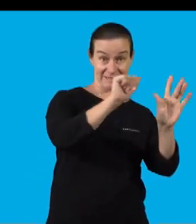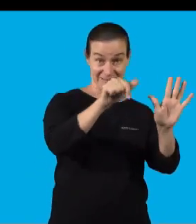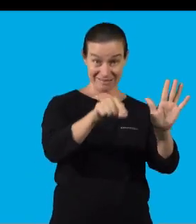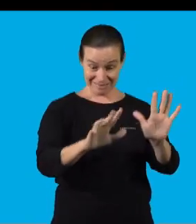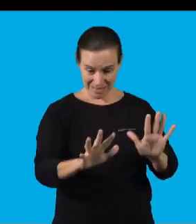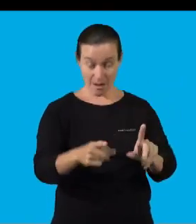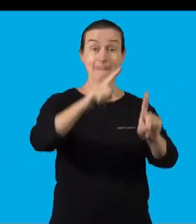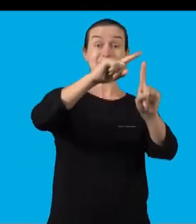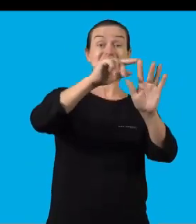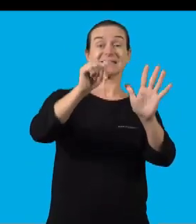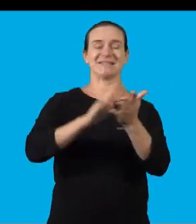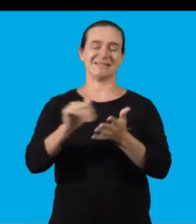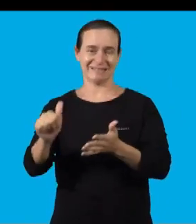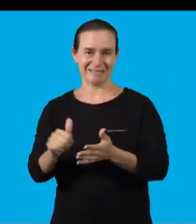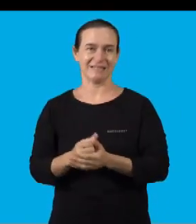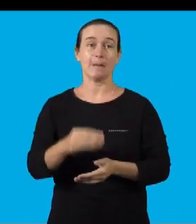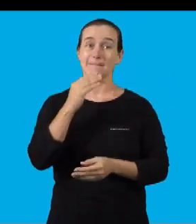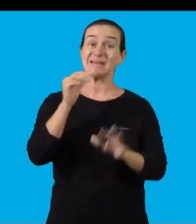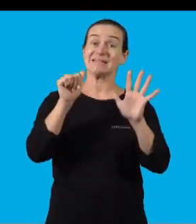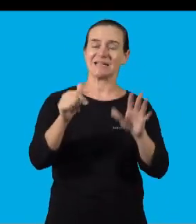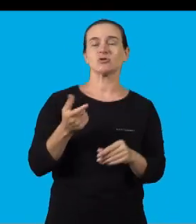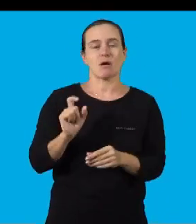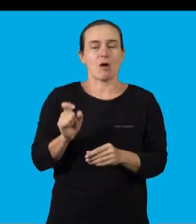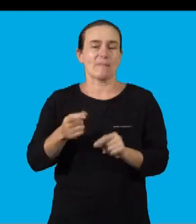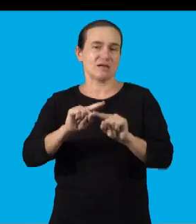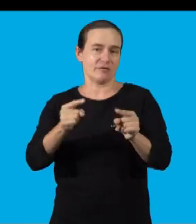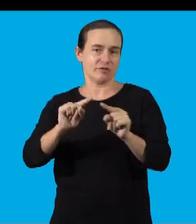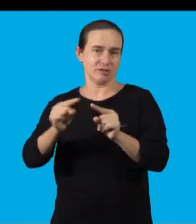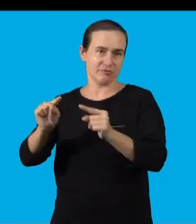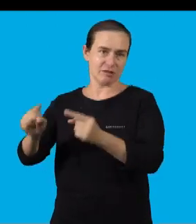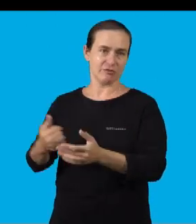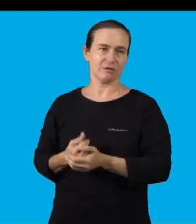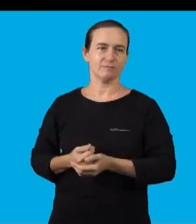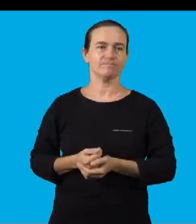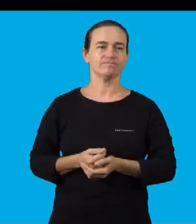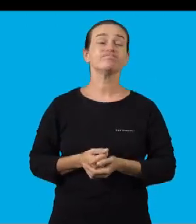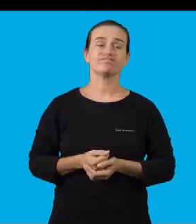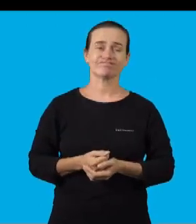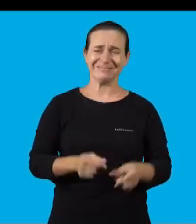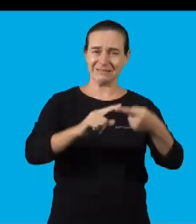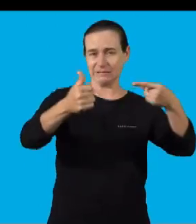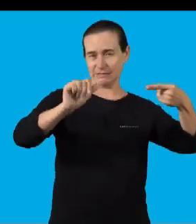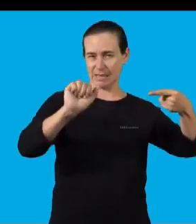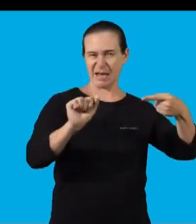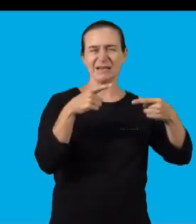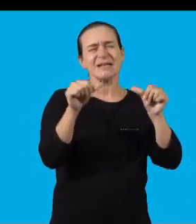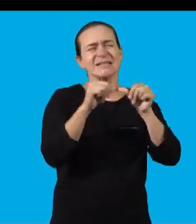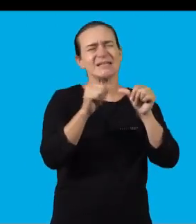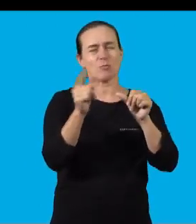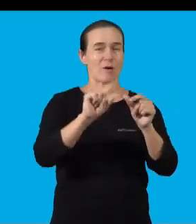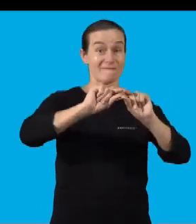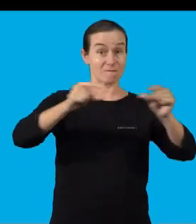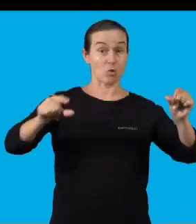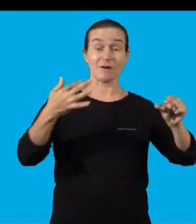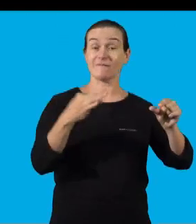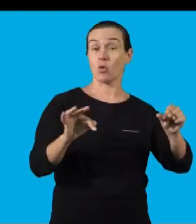that 6 is our common difference. So it says there, determine the formula for the nth term. Now we are going